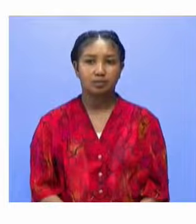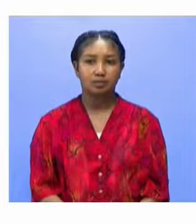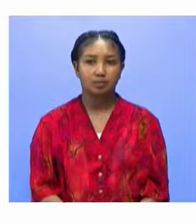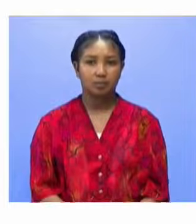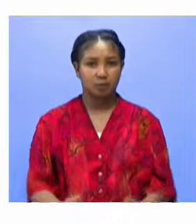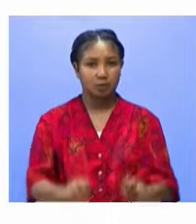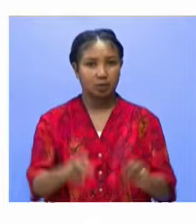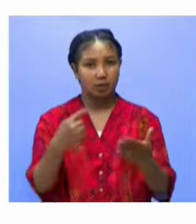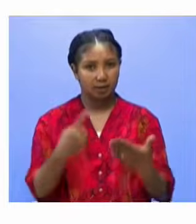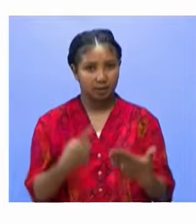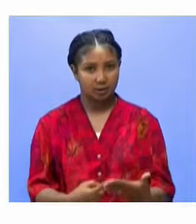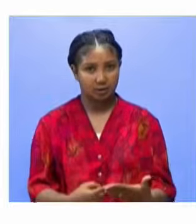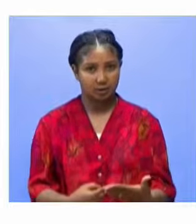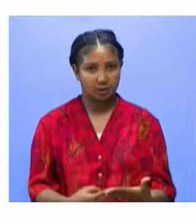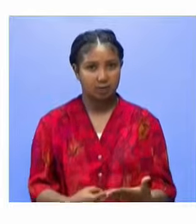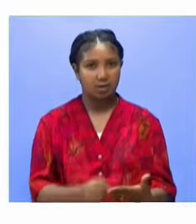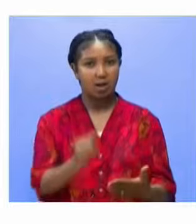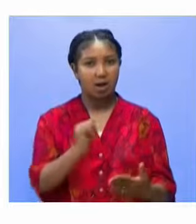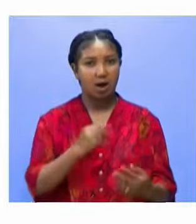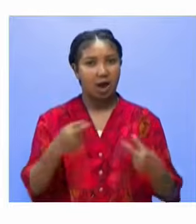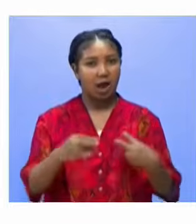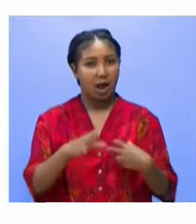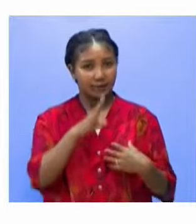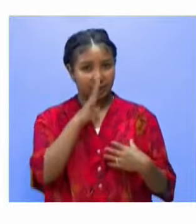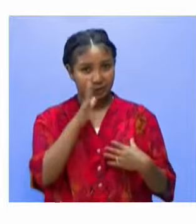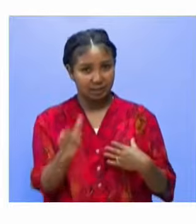Okay, here, I haven't